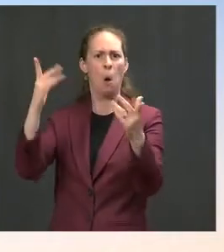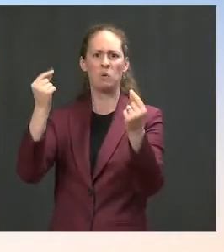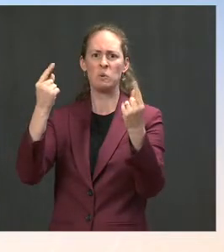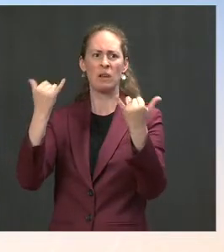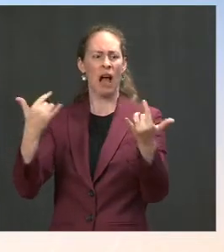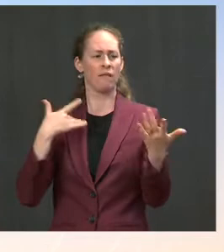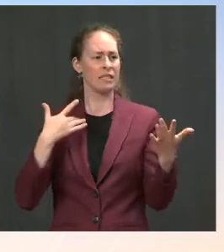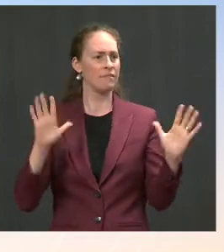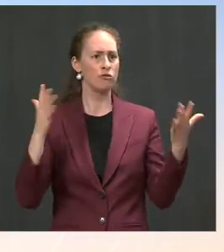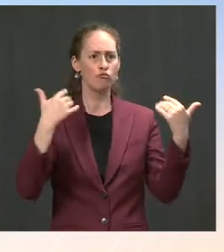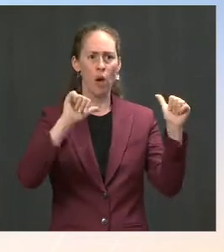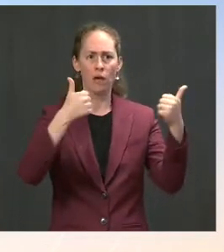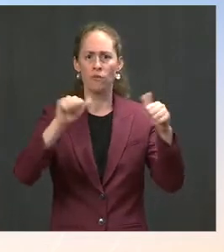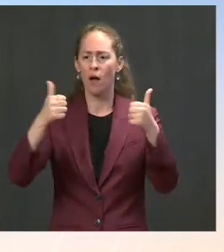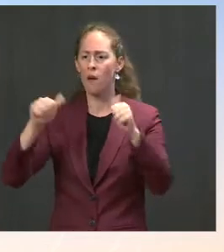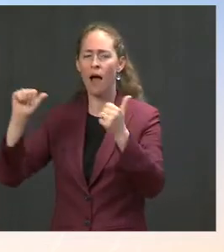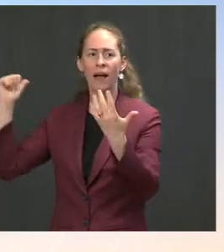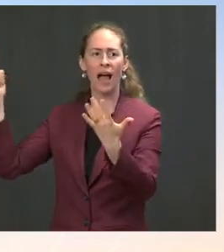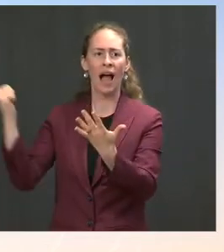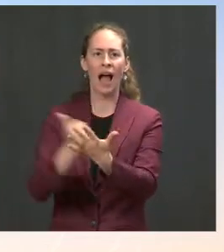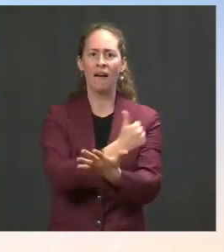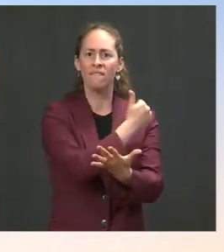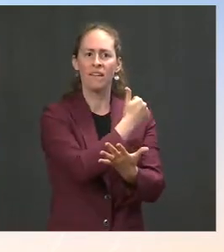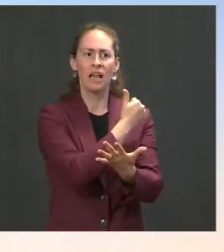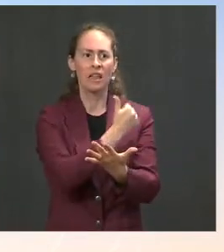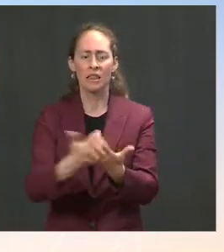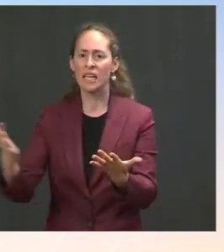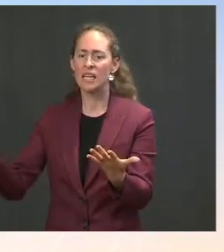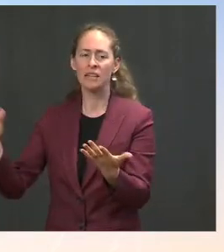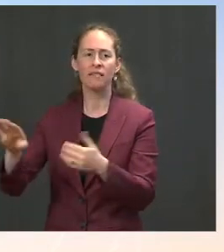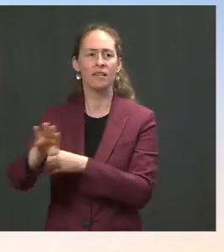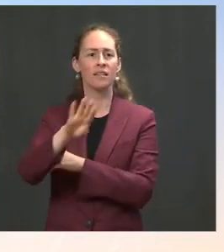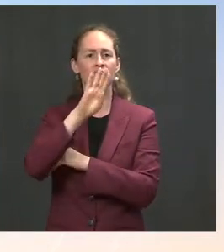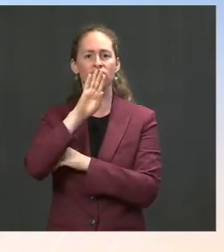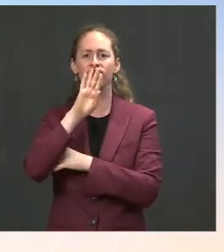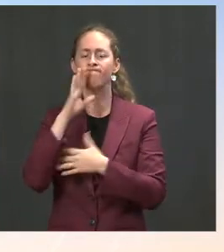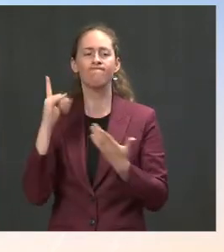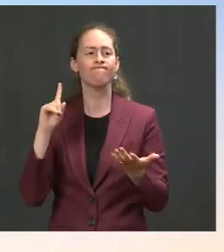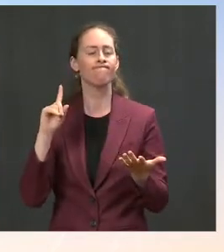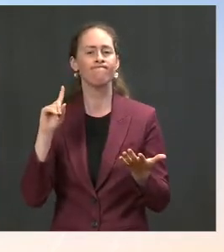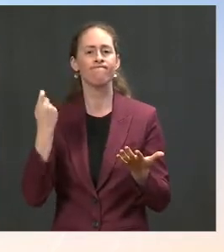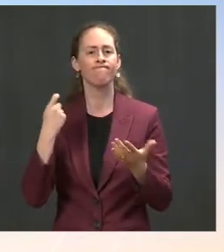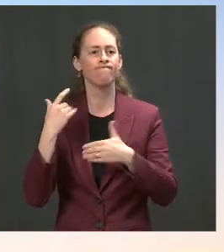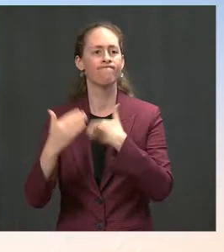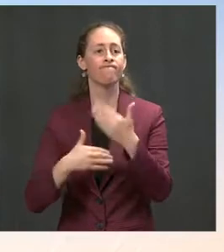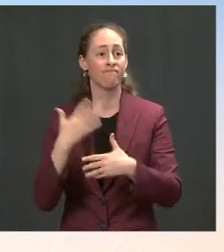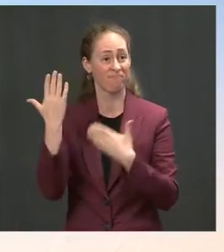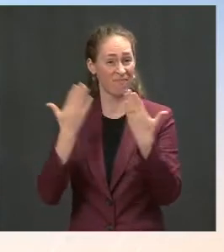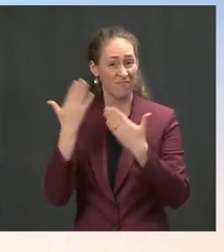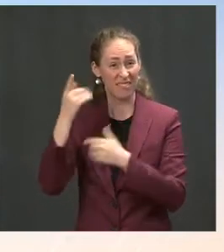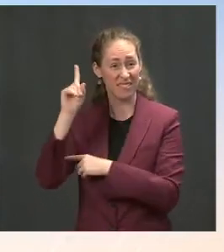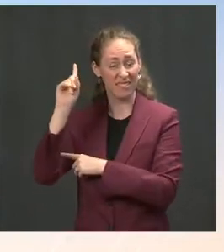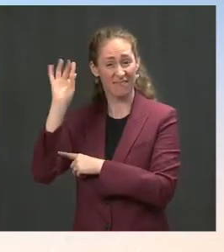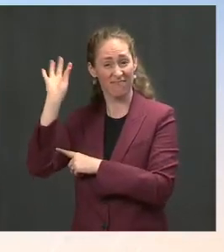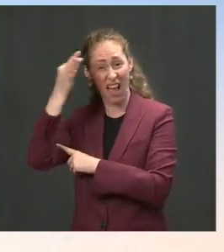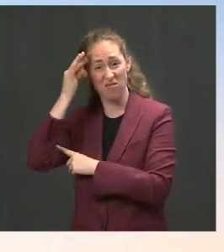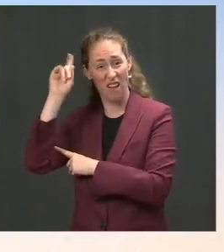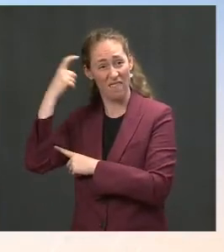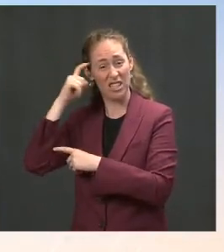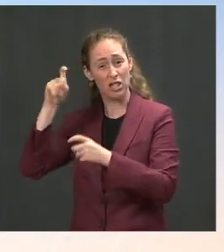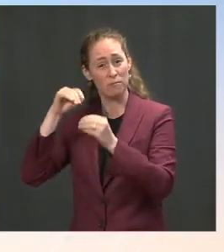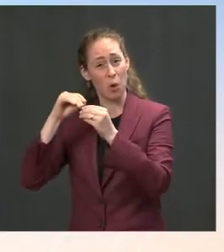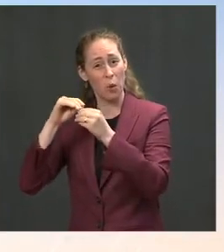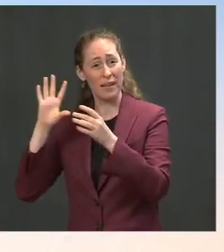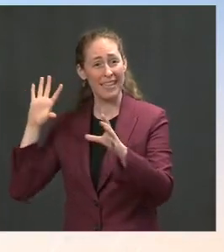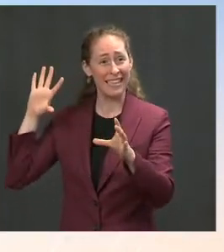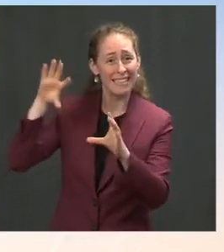convince people to get vaccinated. Is that a sign that perhaps the federal government should step in and issue mandates? And